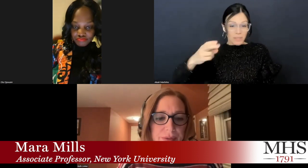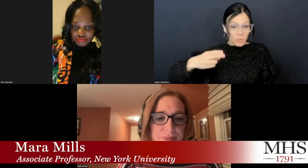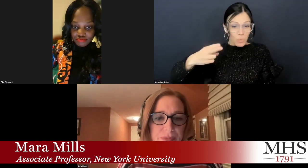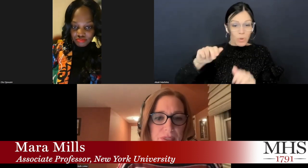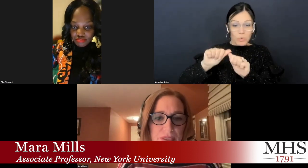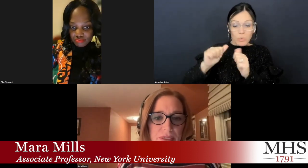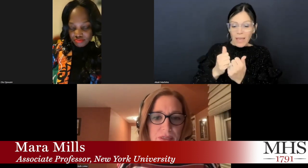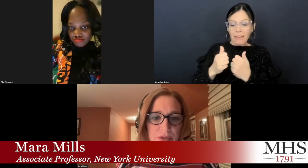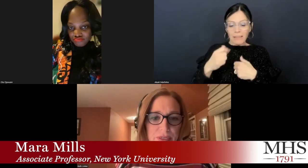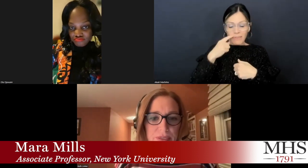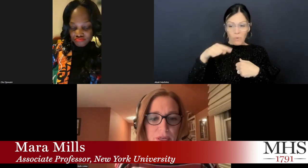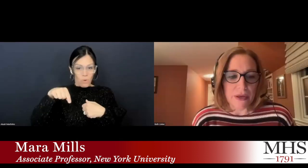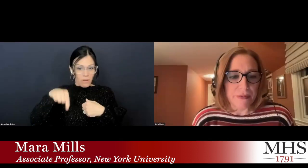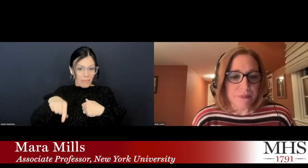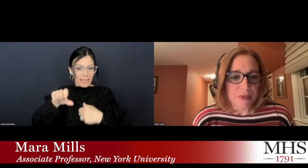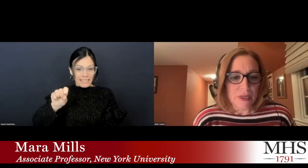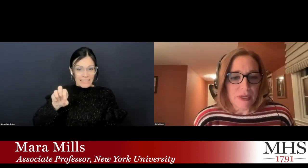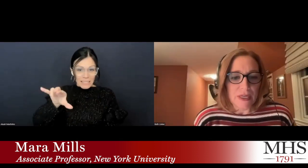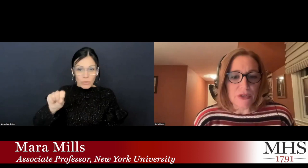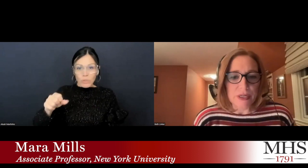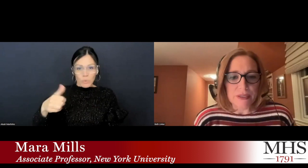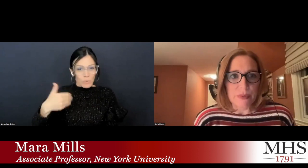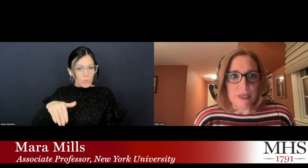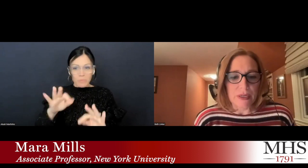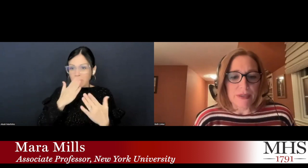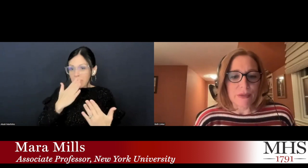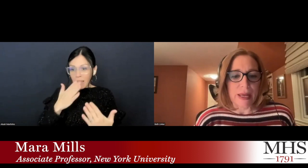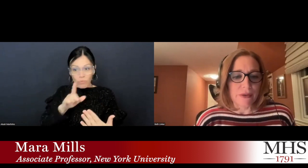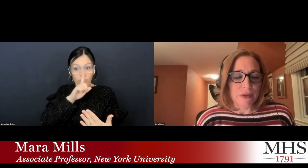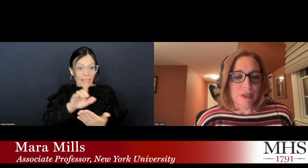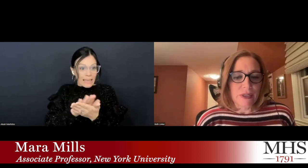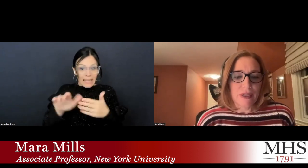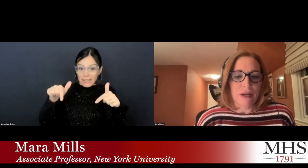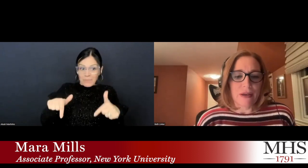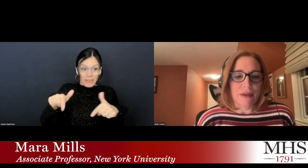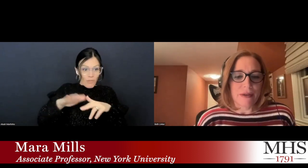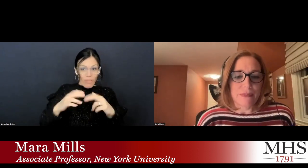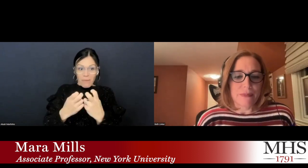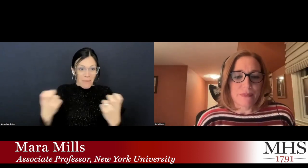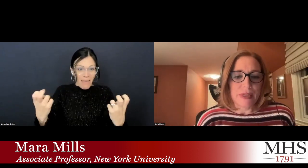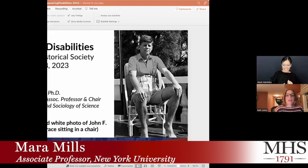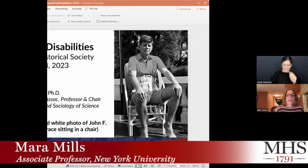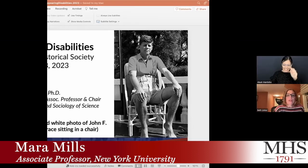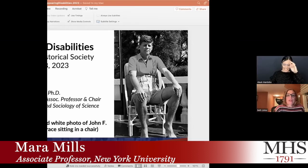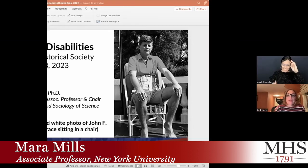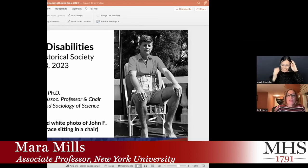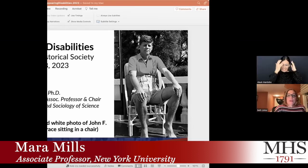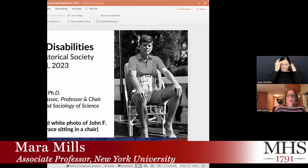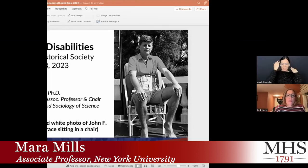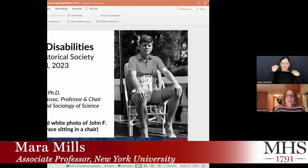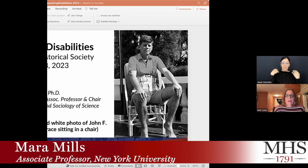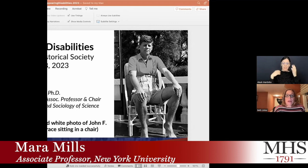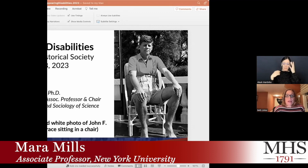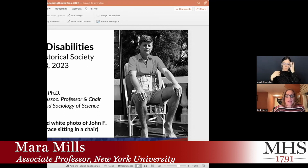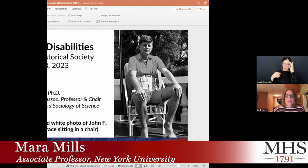um these series um it's great to be on this panel so